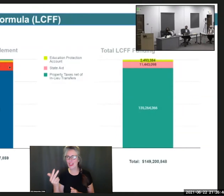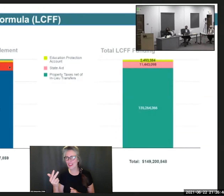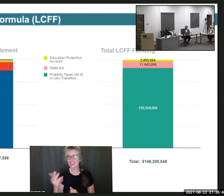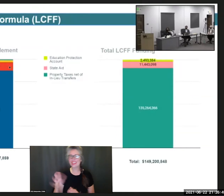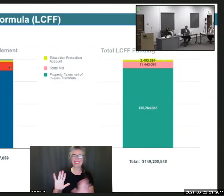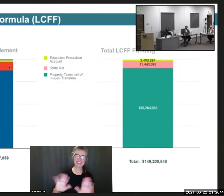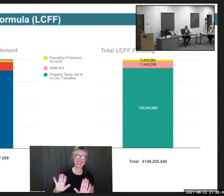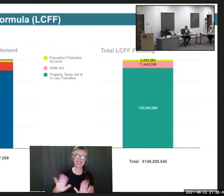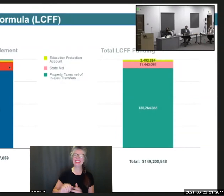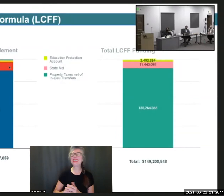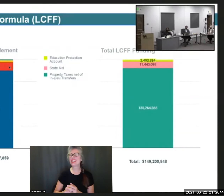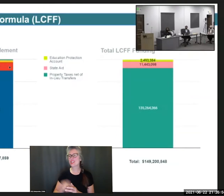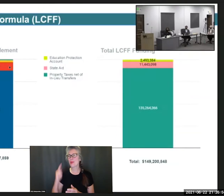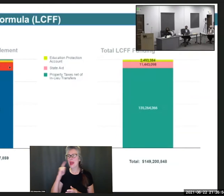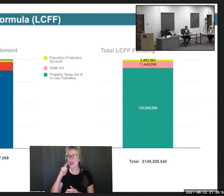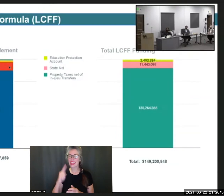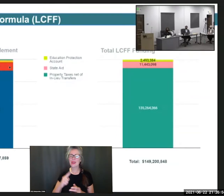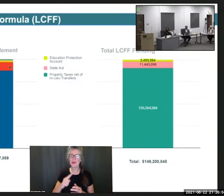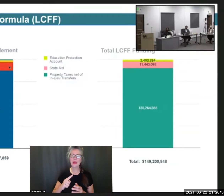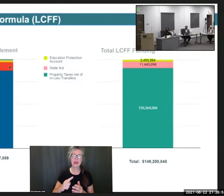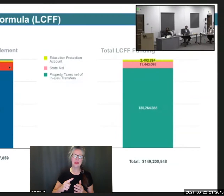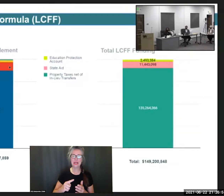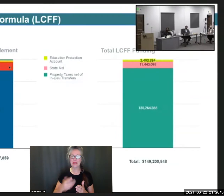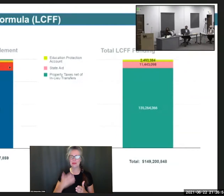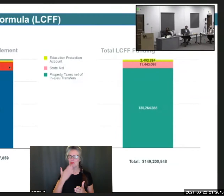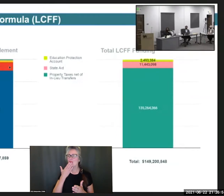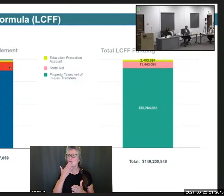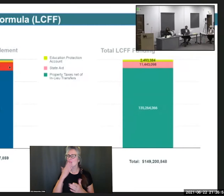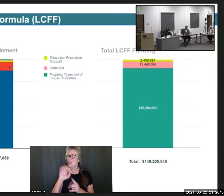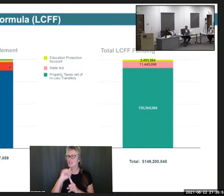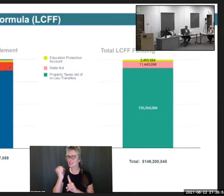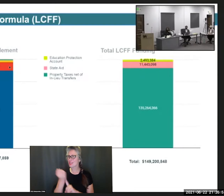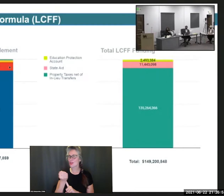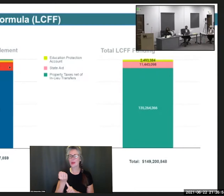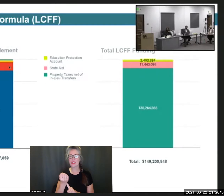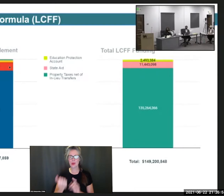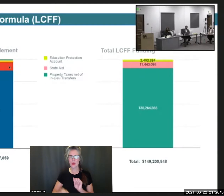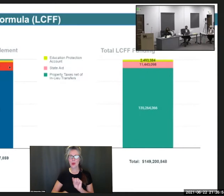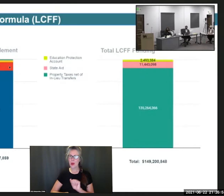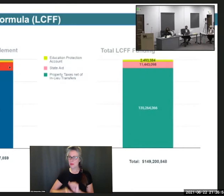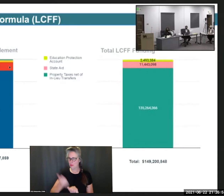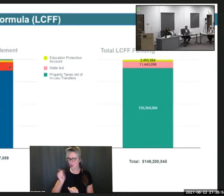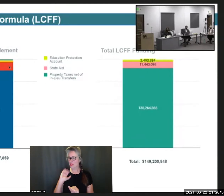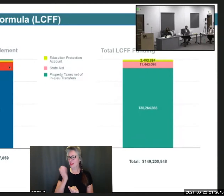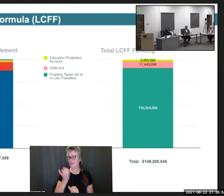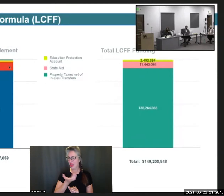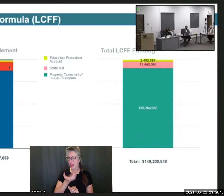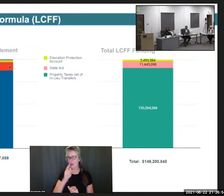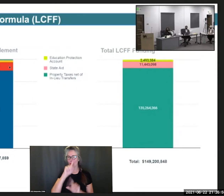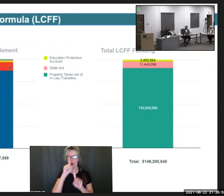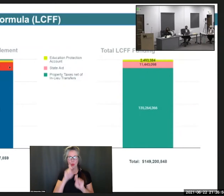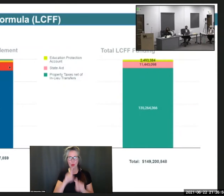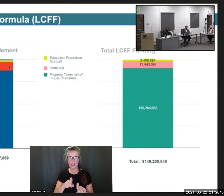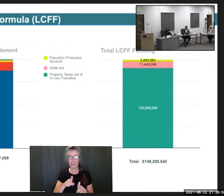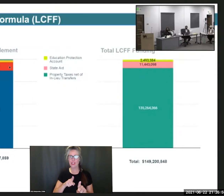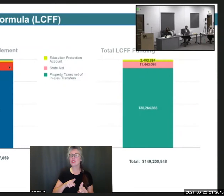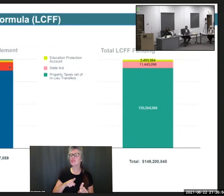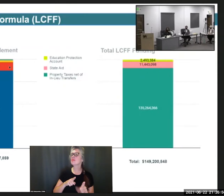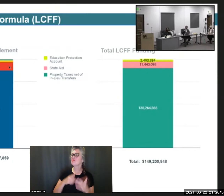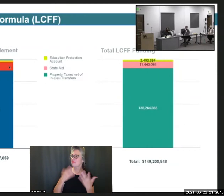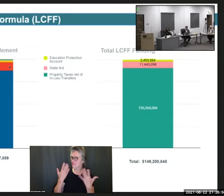shape with it. So most of my questions were asked and answered through Ms. Alvarez. I just